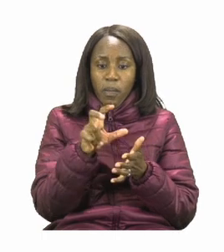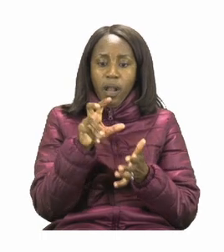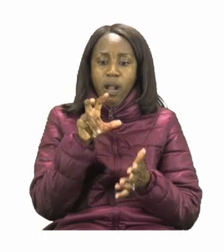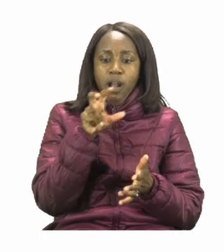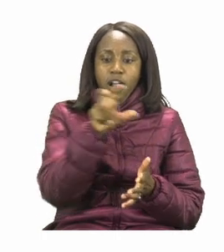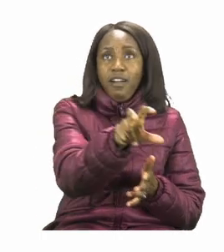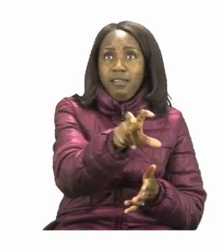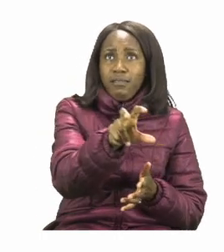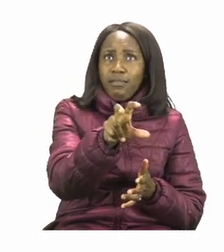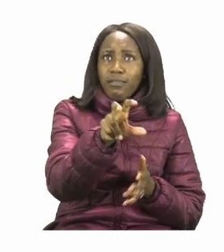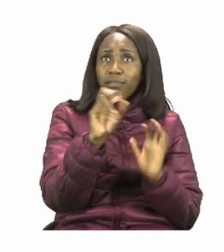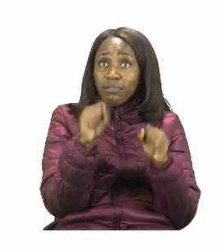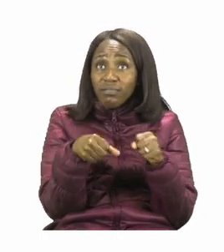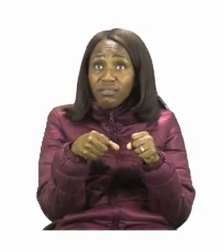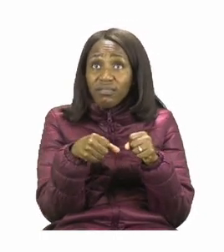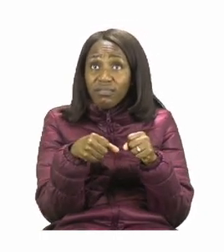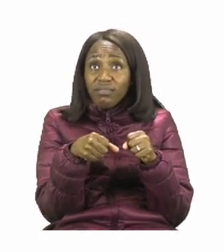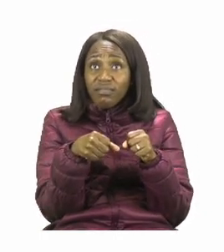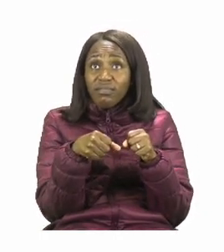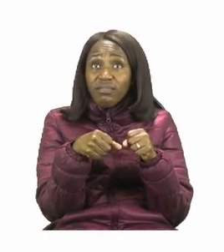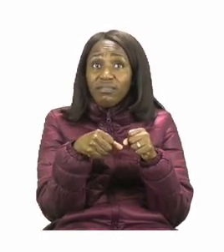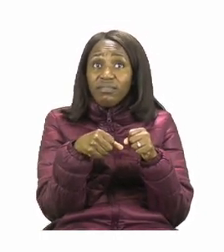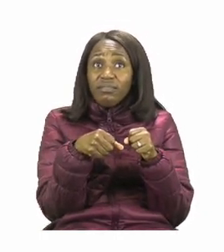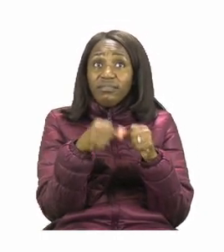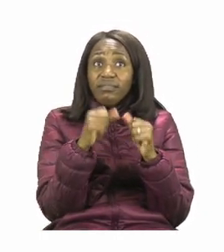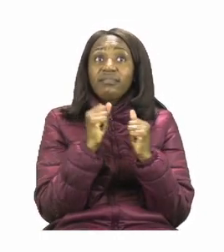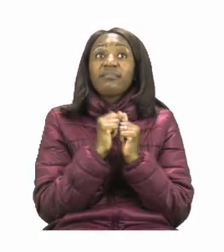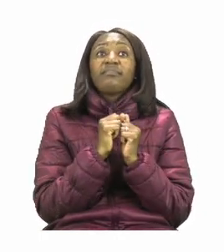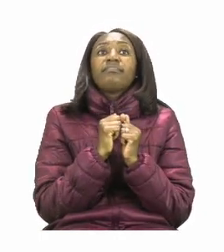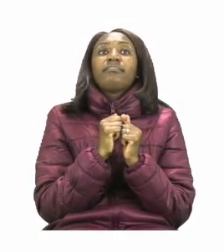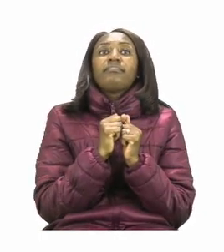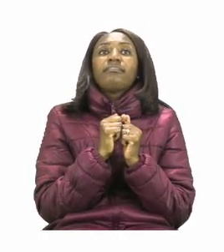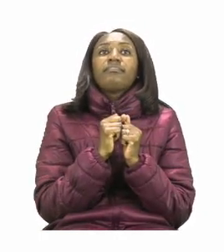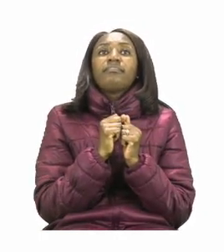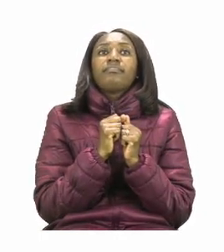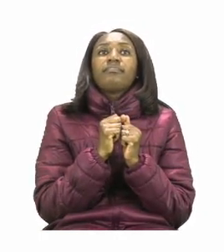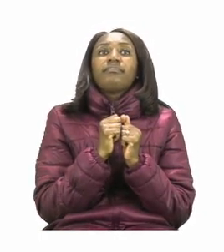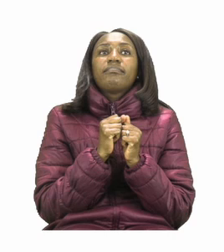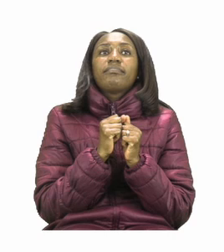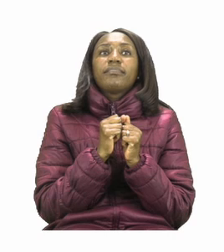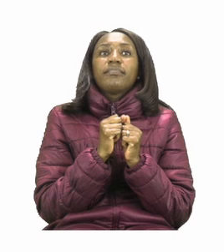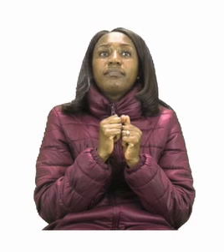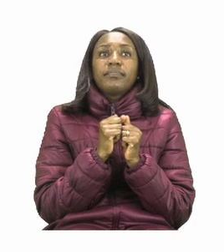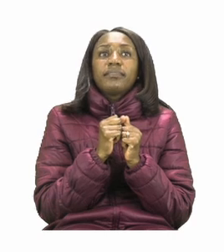hands? Should we touch plugs with wet hands?